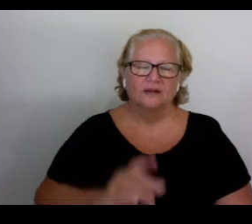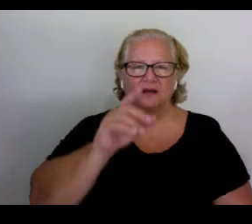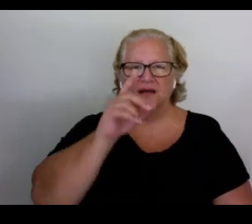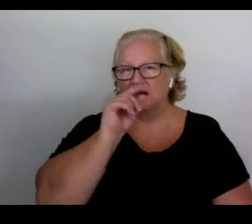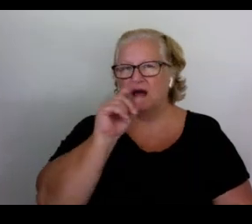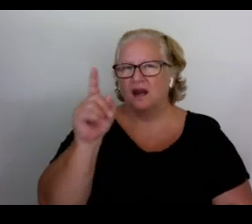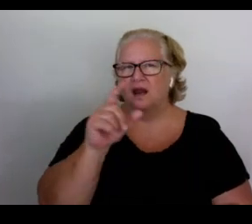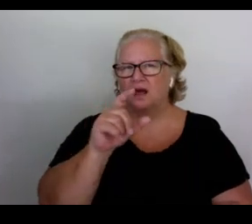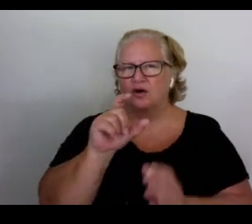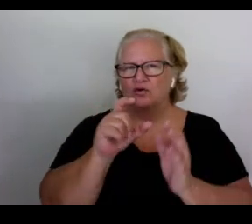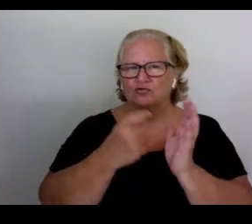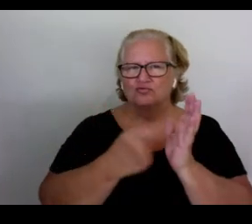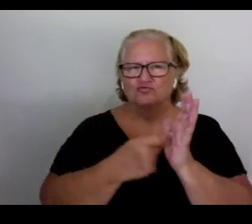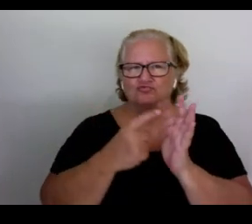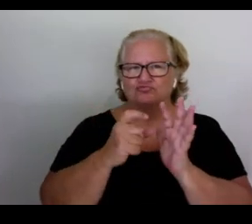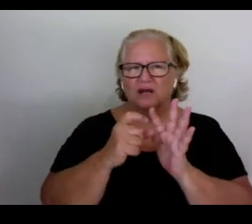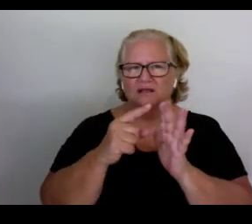car